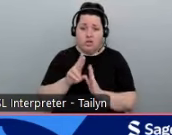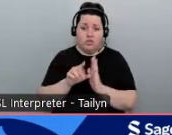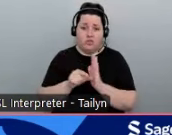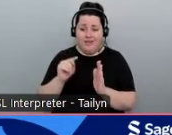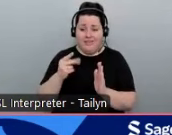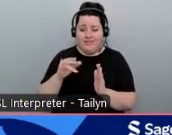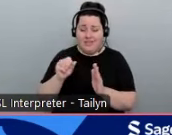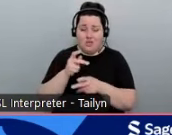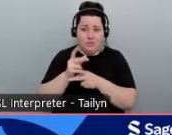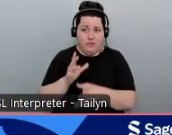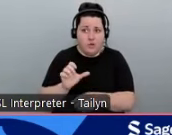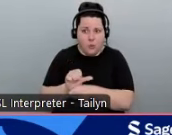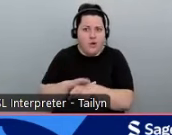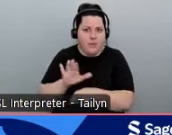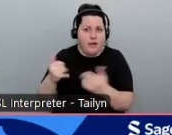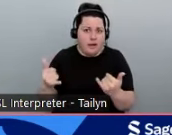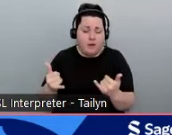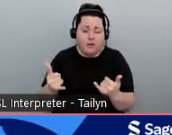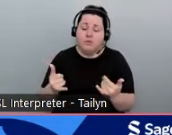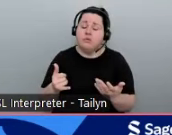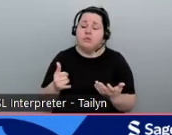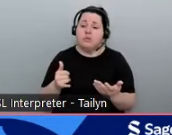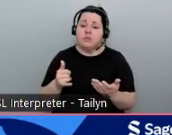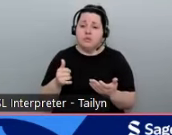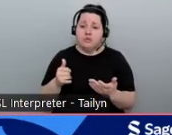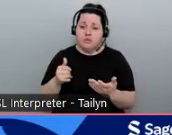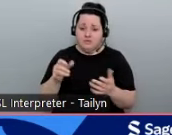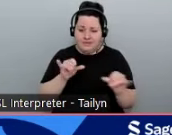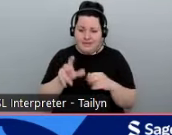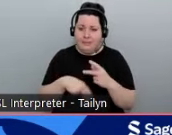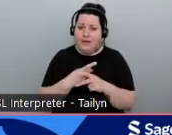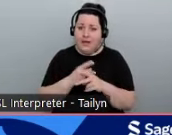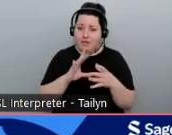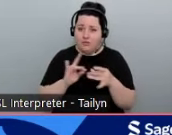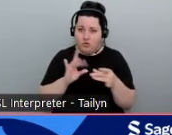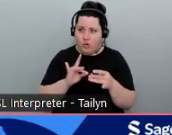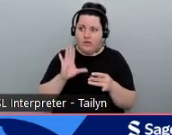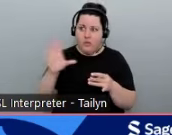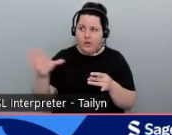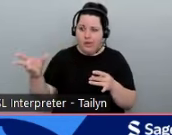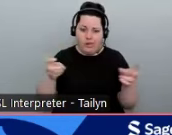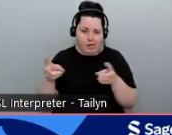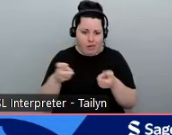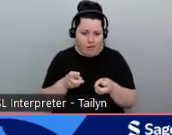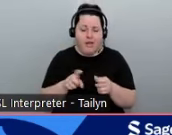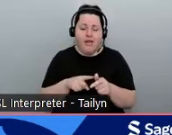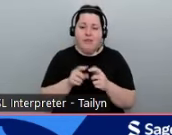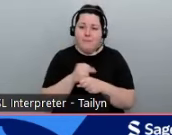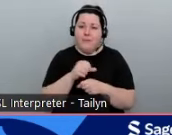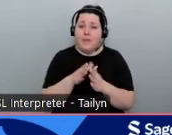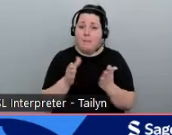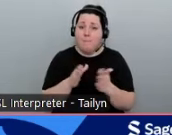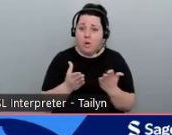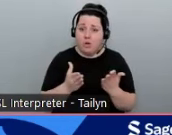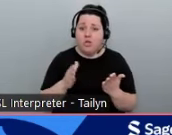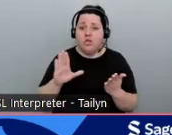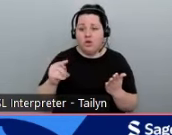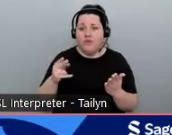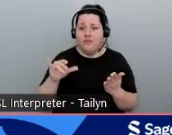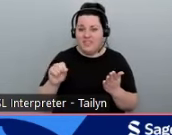supervisor are working on right now, collecting similar stories for a book of which her thesis is going to end up being the